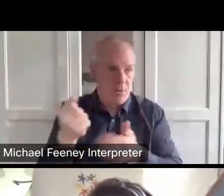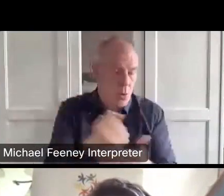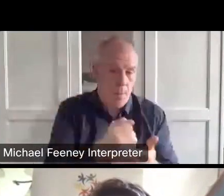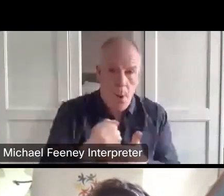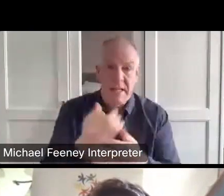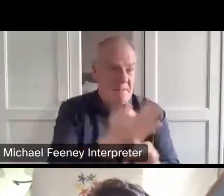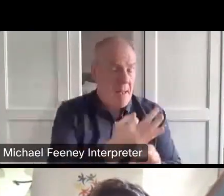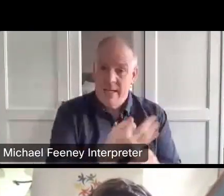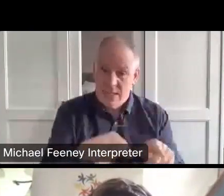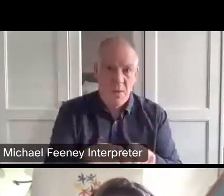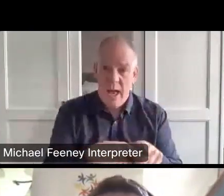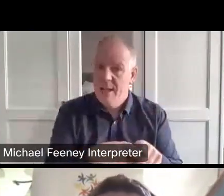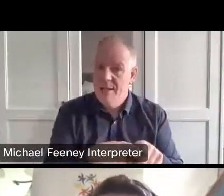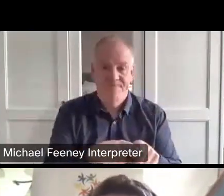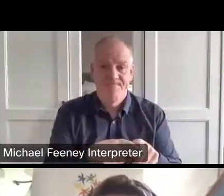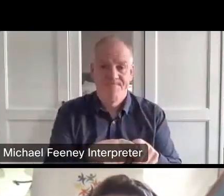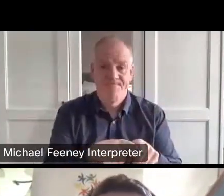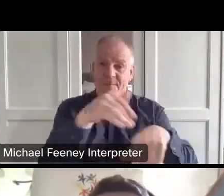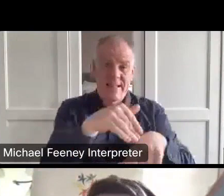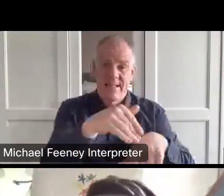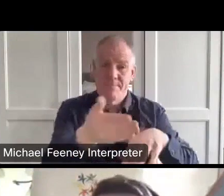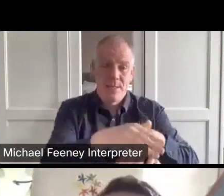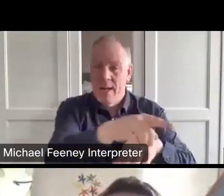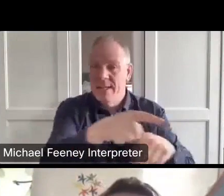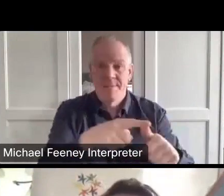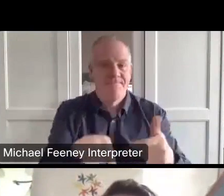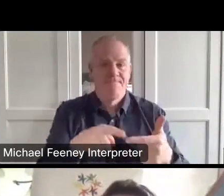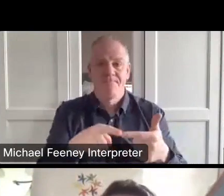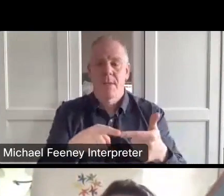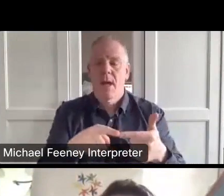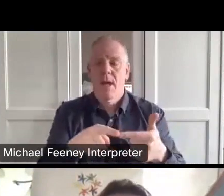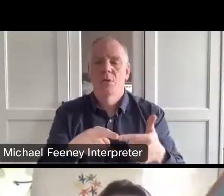families of people who are deceased, people, and not